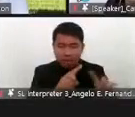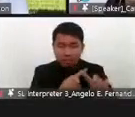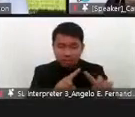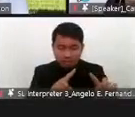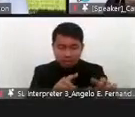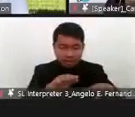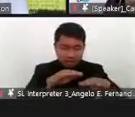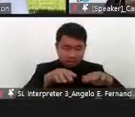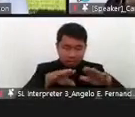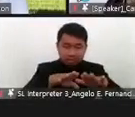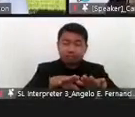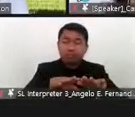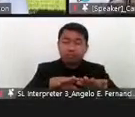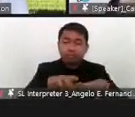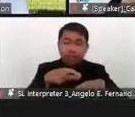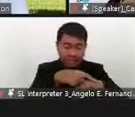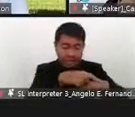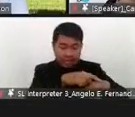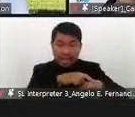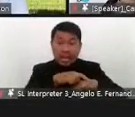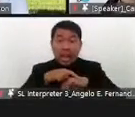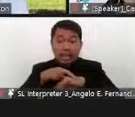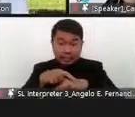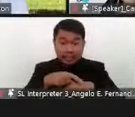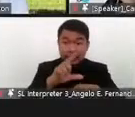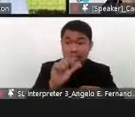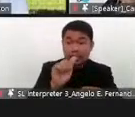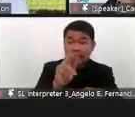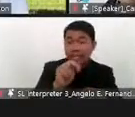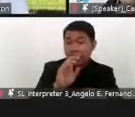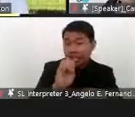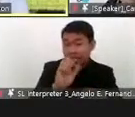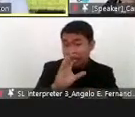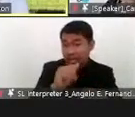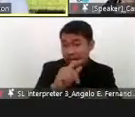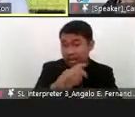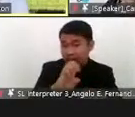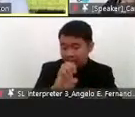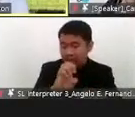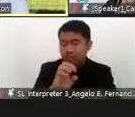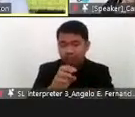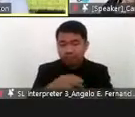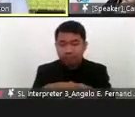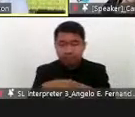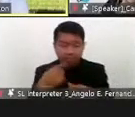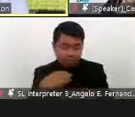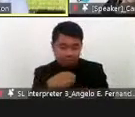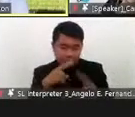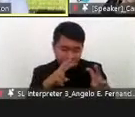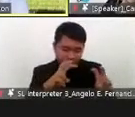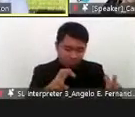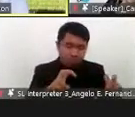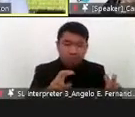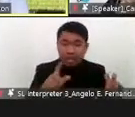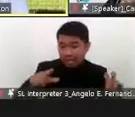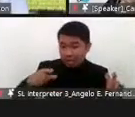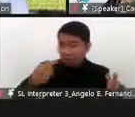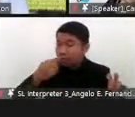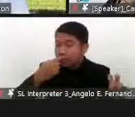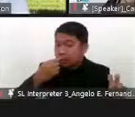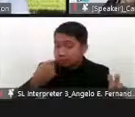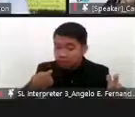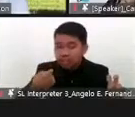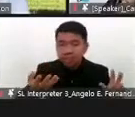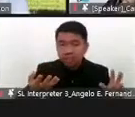landscapes of Luzon. And some of our colleagues, like Dr. Mix Canilao, who will speak later, has